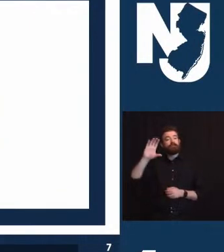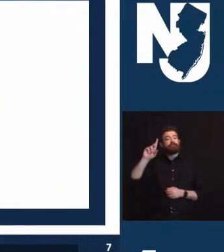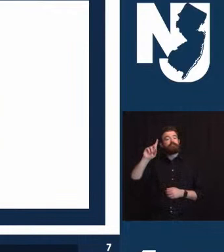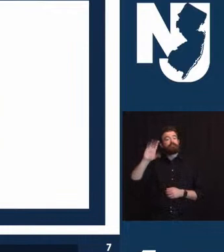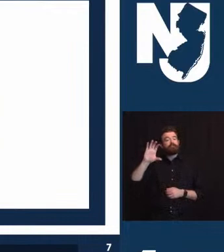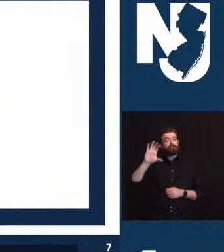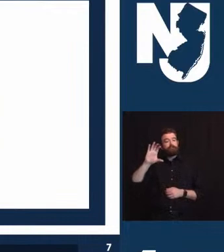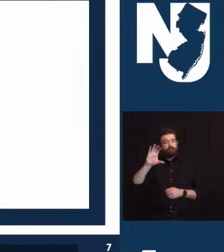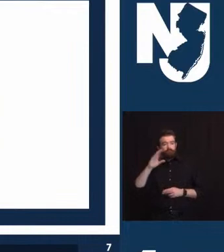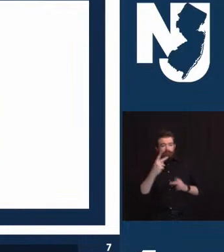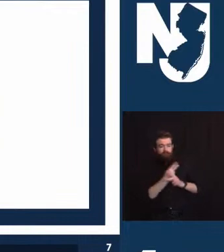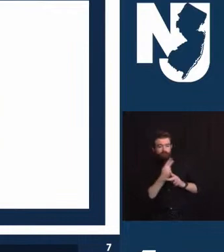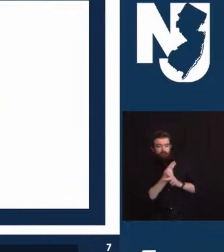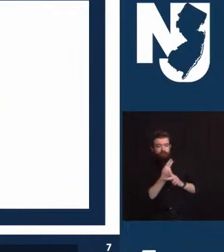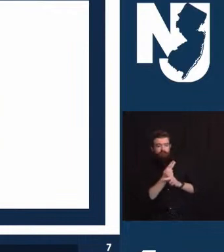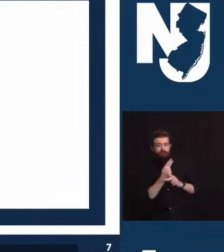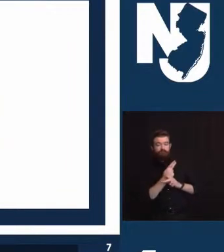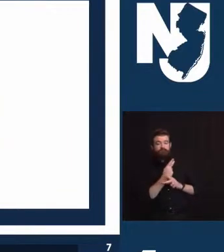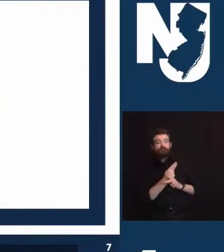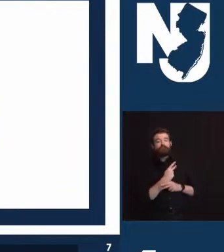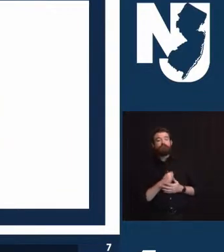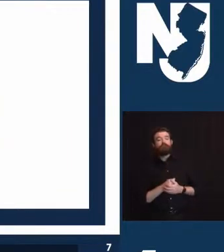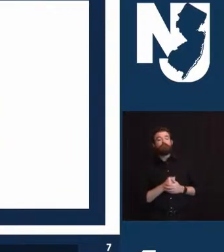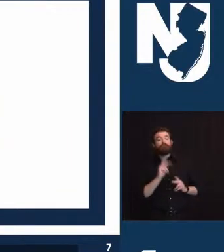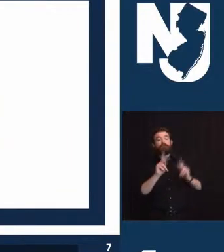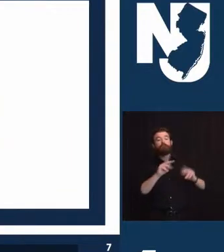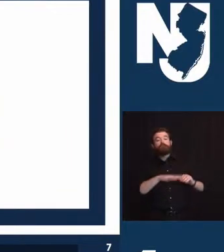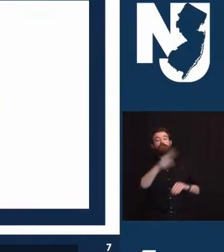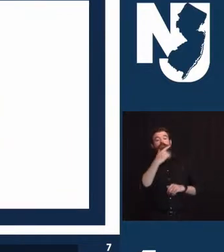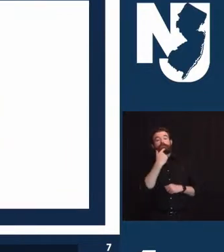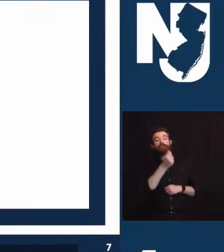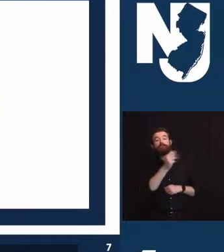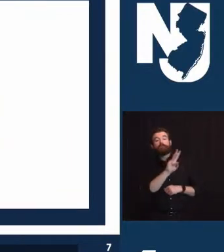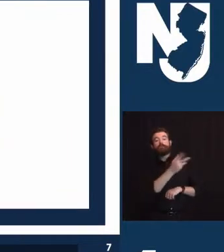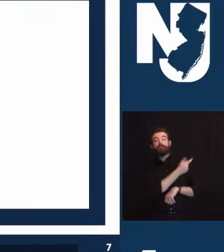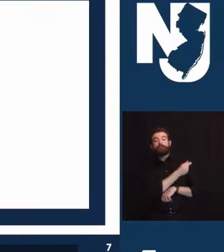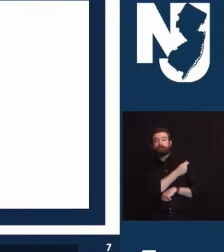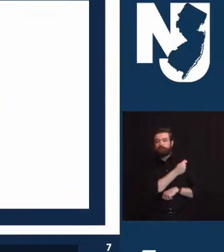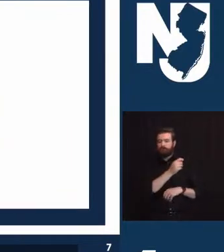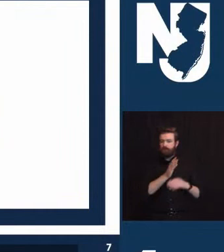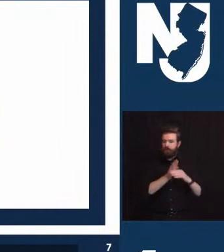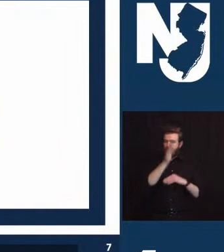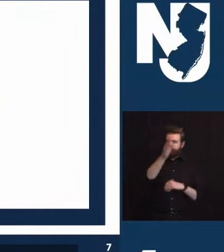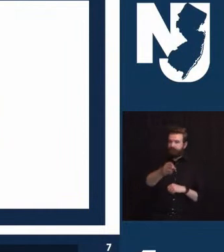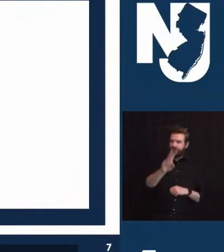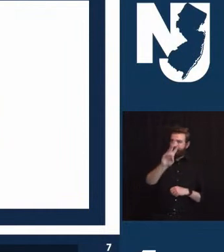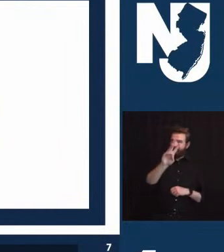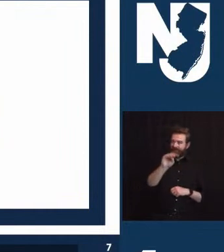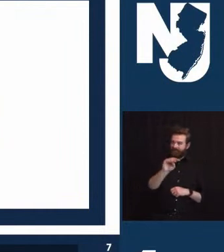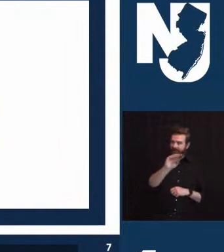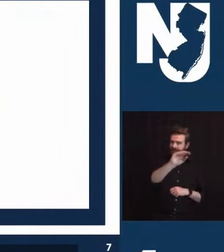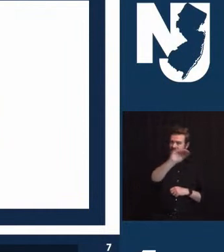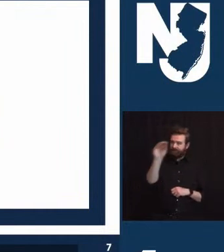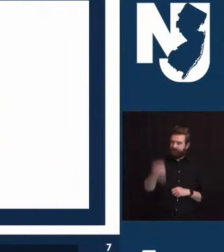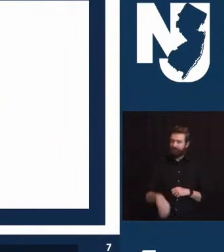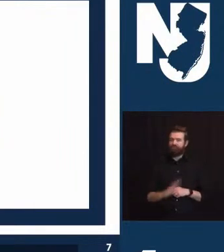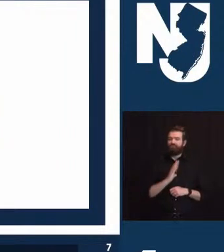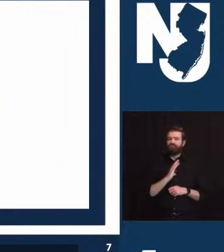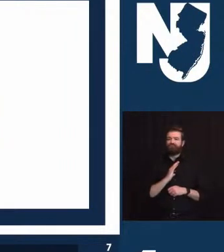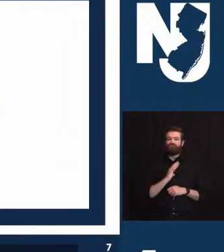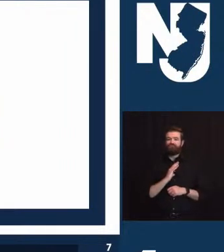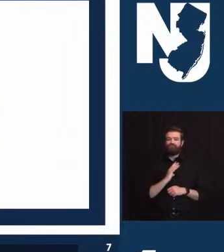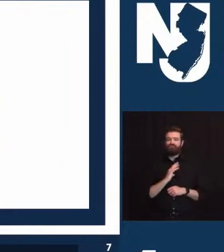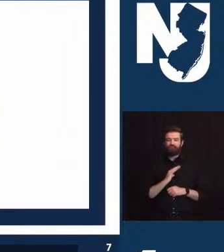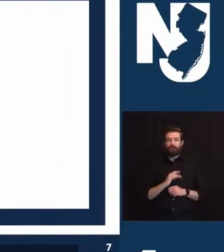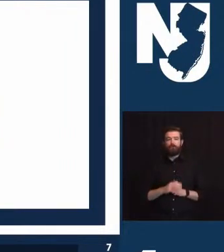topped 70% of our adult population. Our in-house count is a little bit more conservative, but no less pointing in the